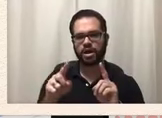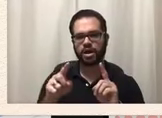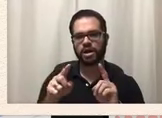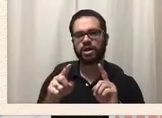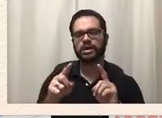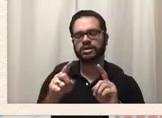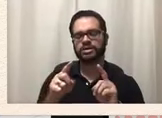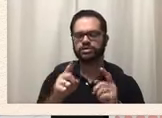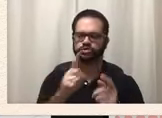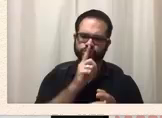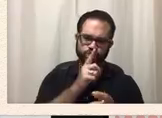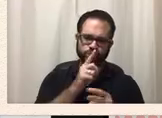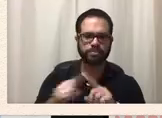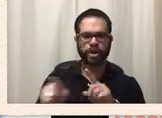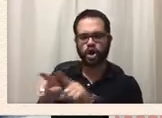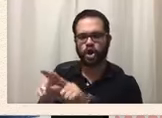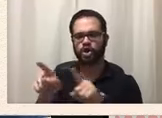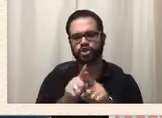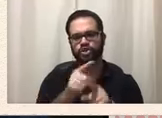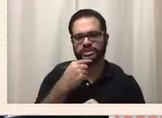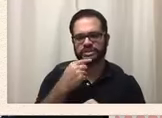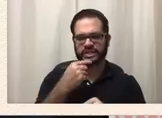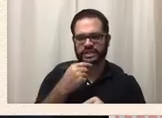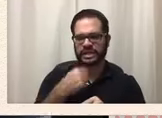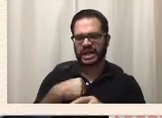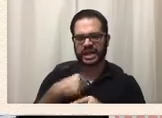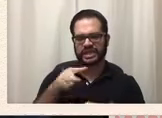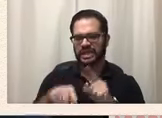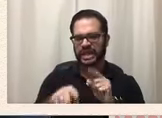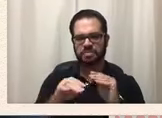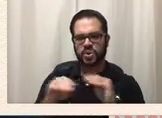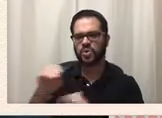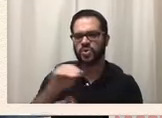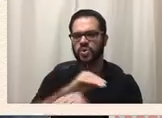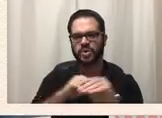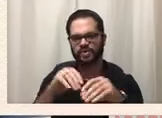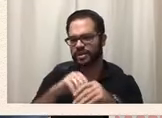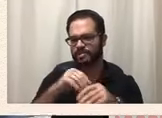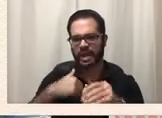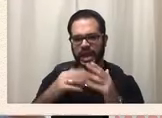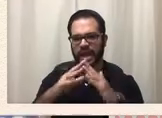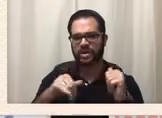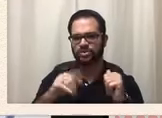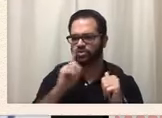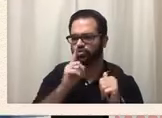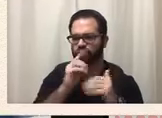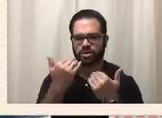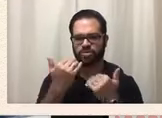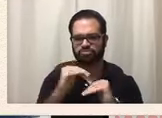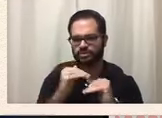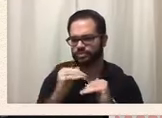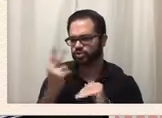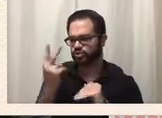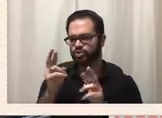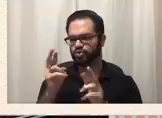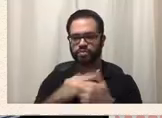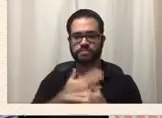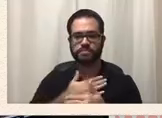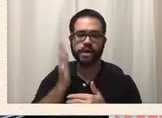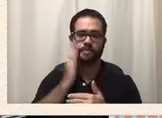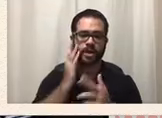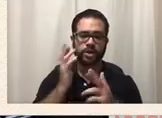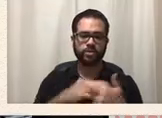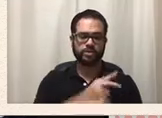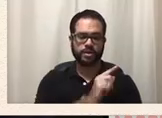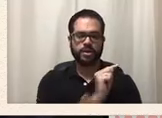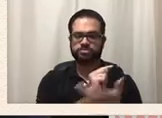he also said, "It's hard for me to move around in my house. I can really only go to 2 rooms. I can go to my bedroom and the bathroom."